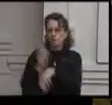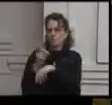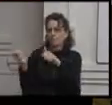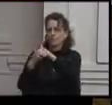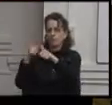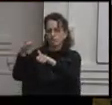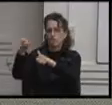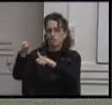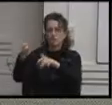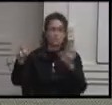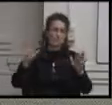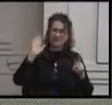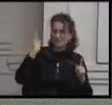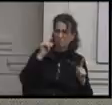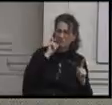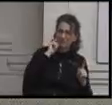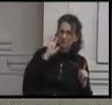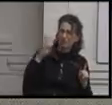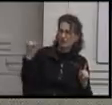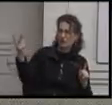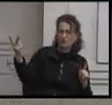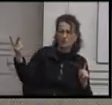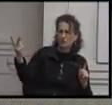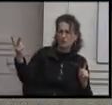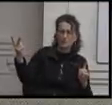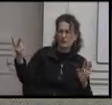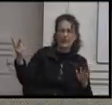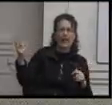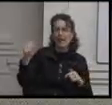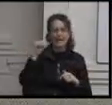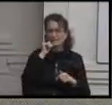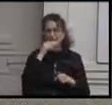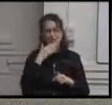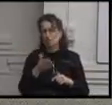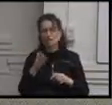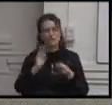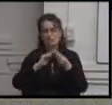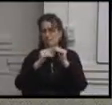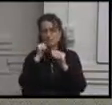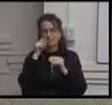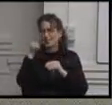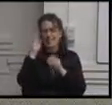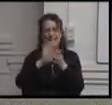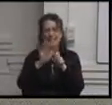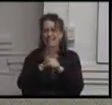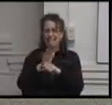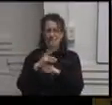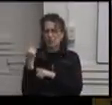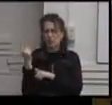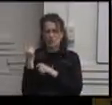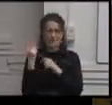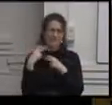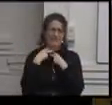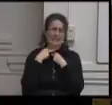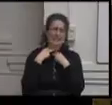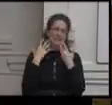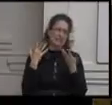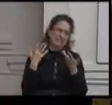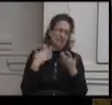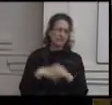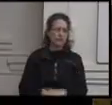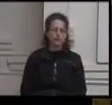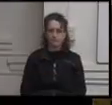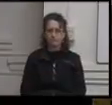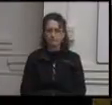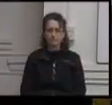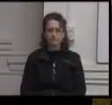But it's not optimal. I mean, that's No, not a good it's situation. not. The numbers are not optimal. So a few years back, we